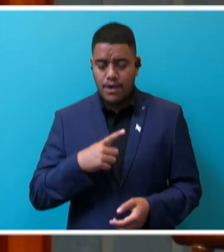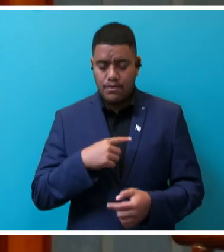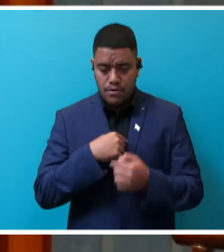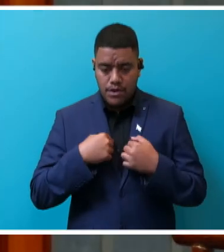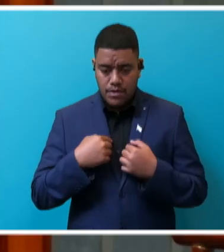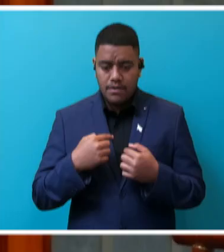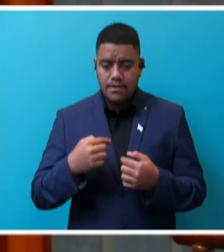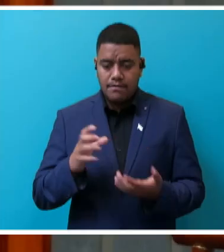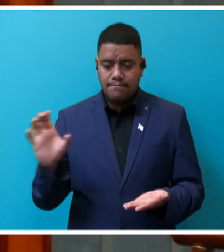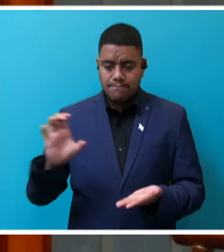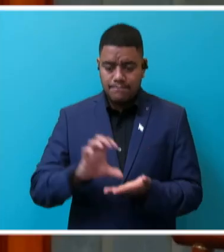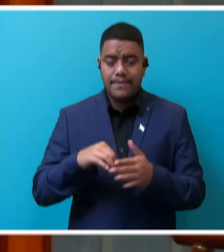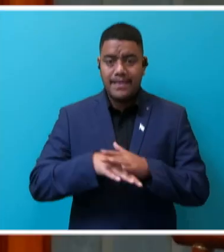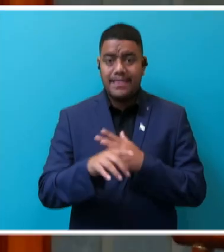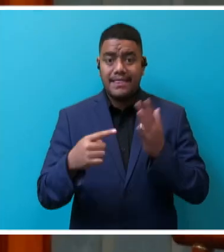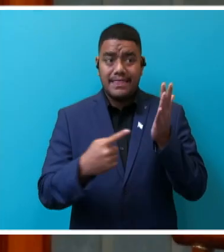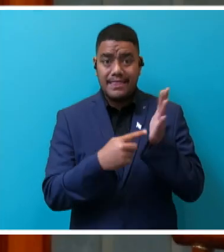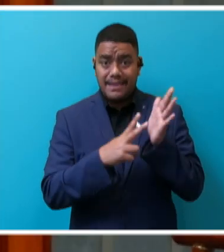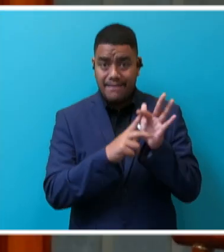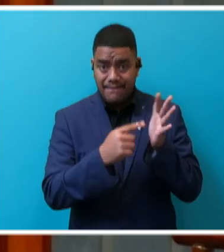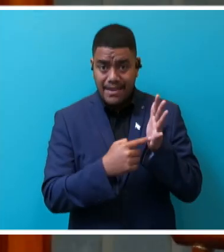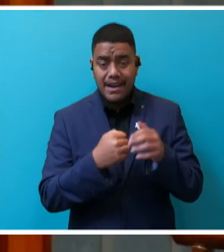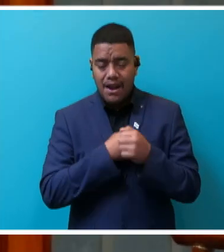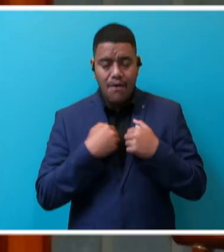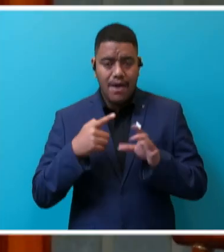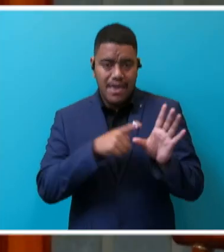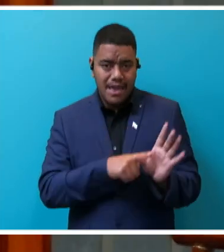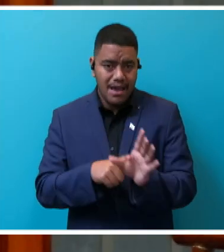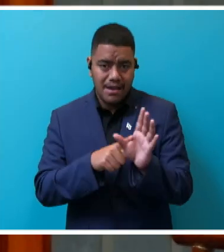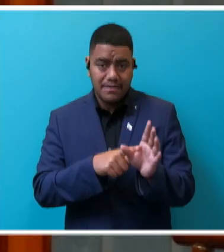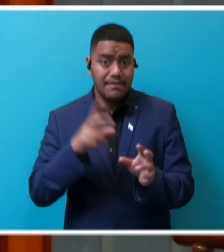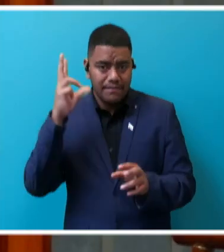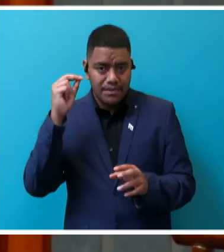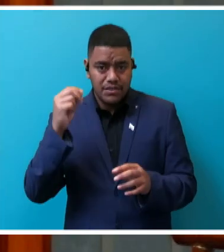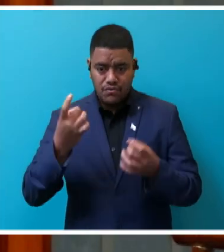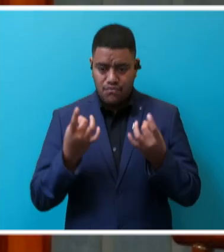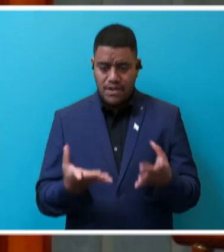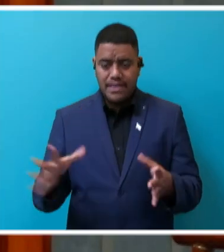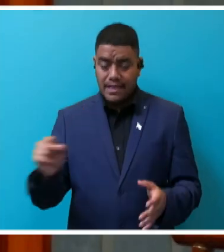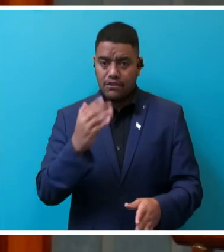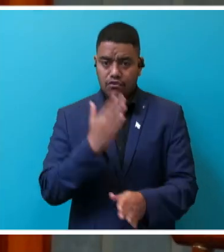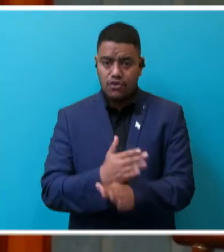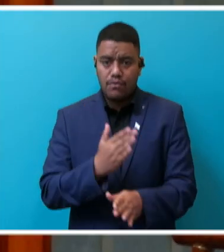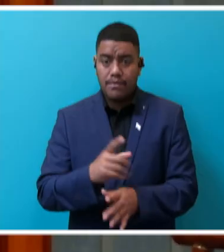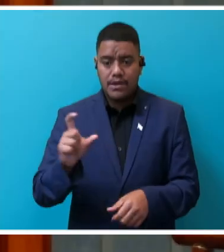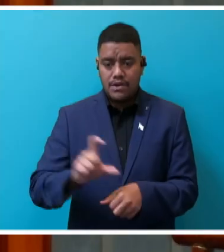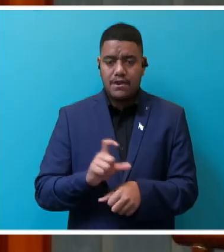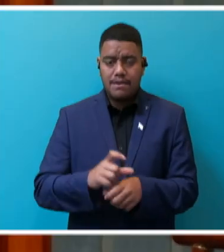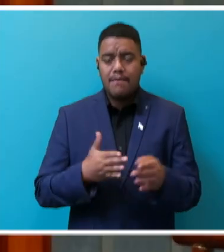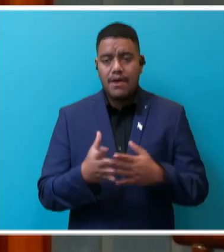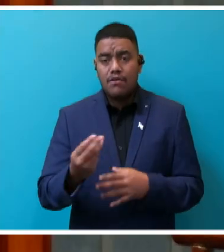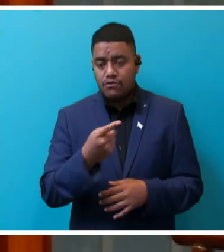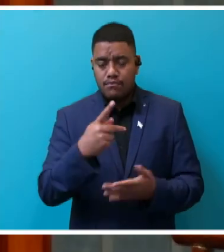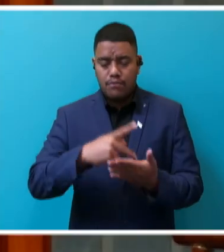in TVET, ensuring our young Fijians are ready to take up the jobs created by those investment